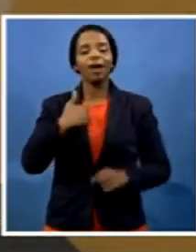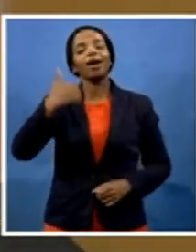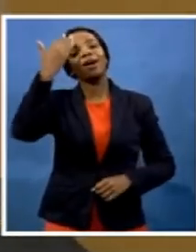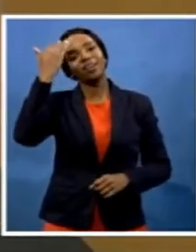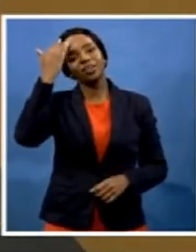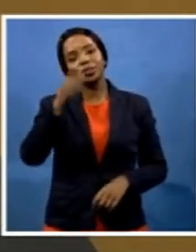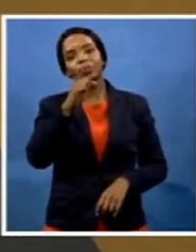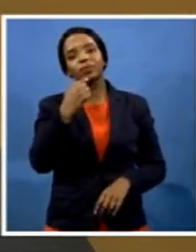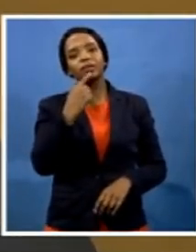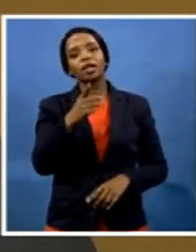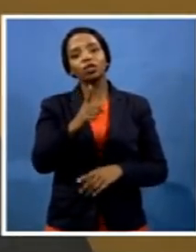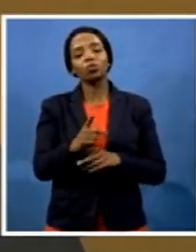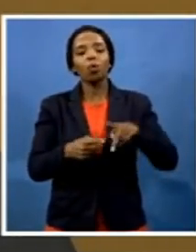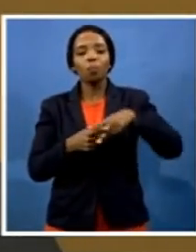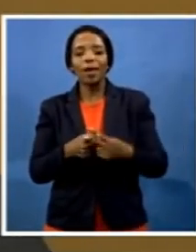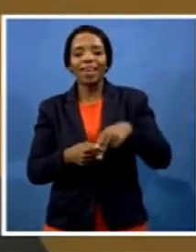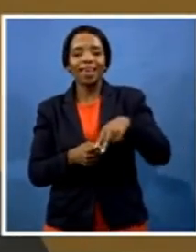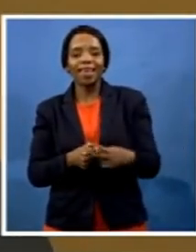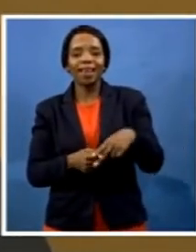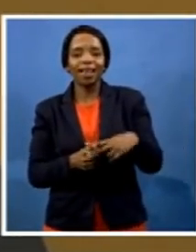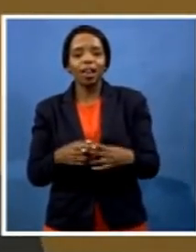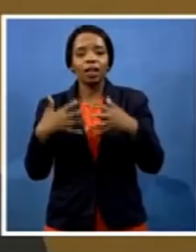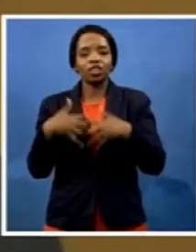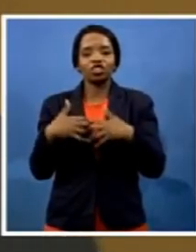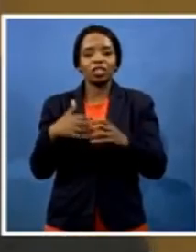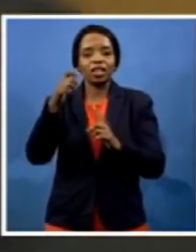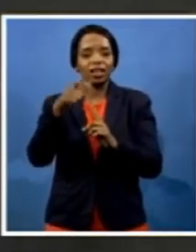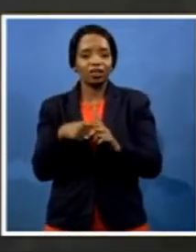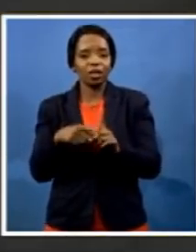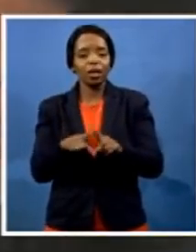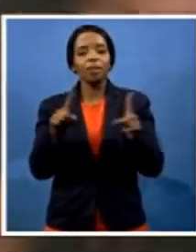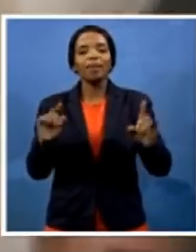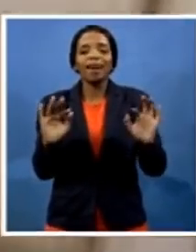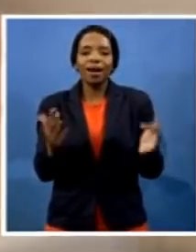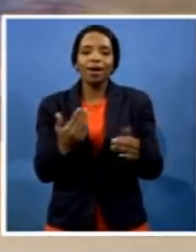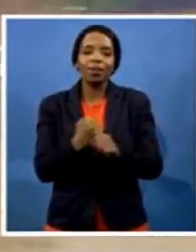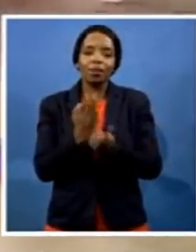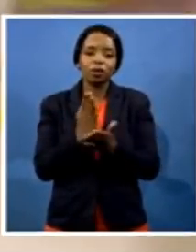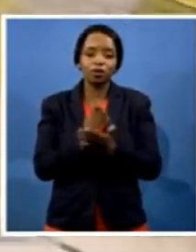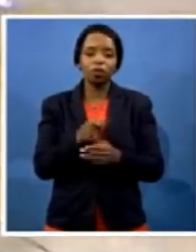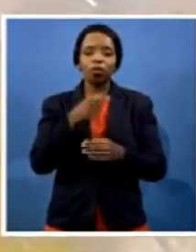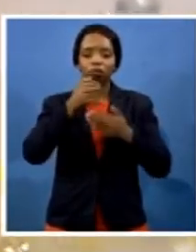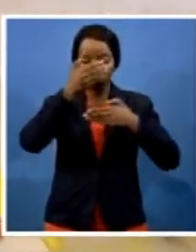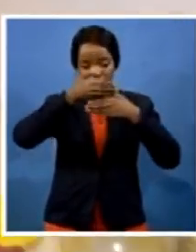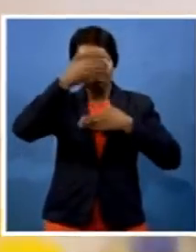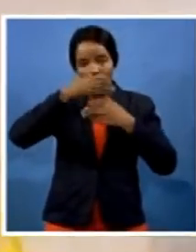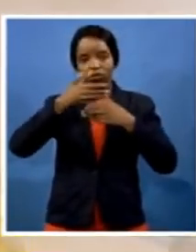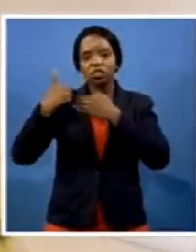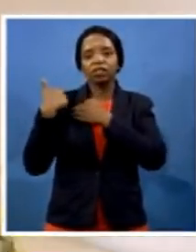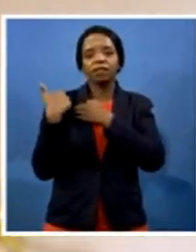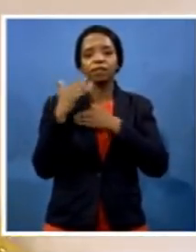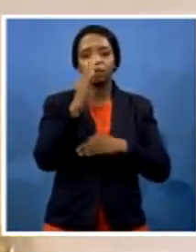but how can you be so sure that they are offering a bit of protection here? All right, they offer a bit of protection because